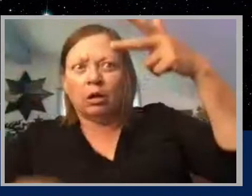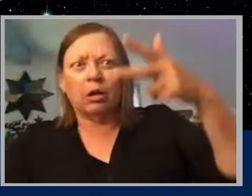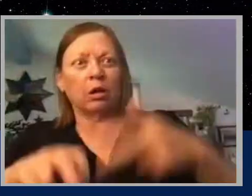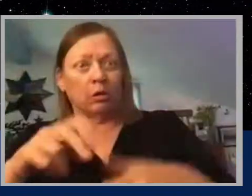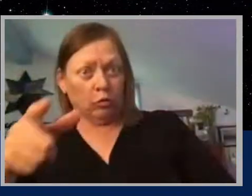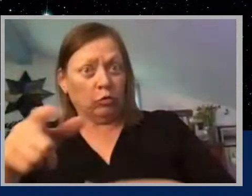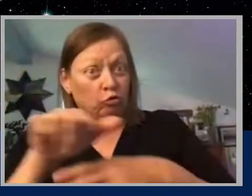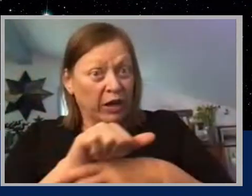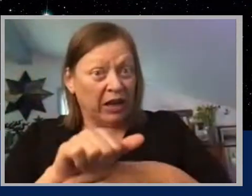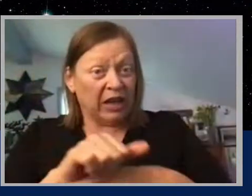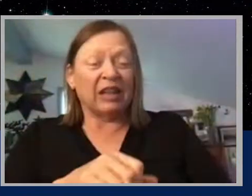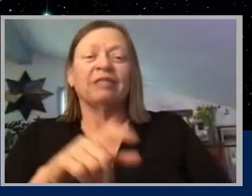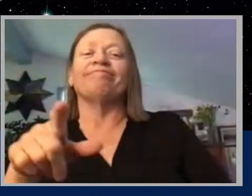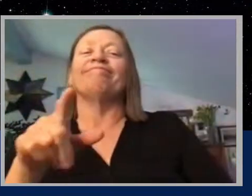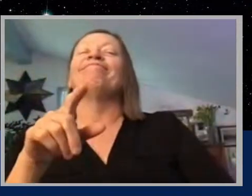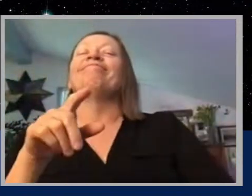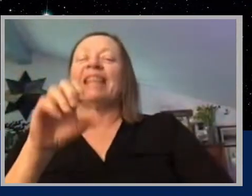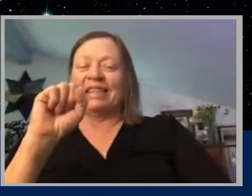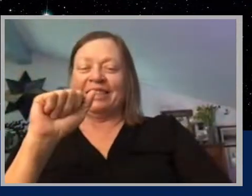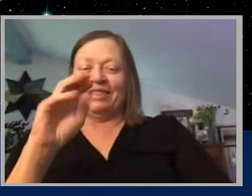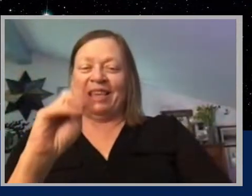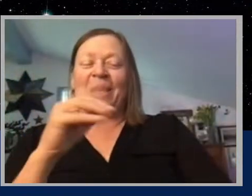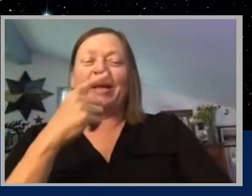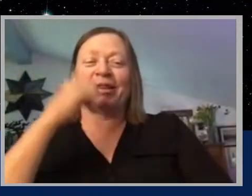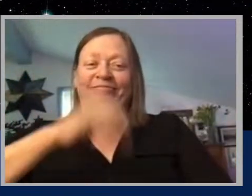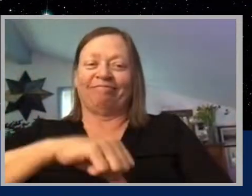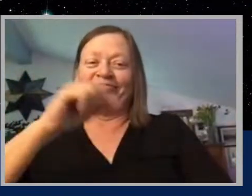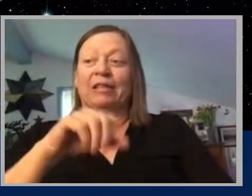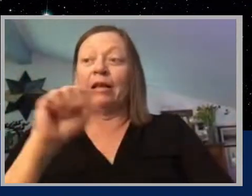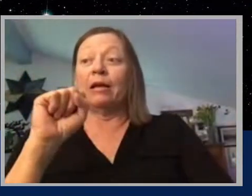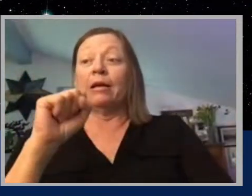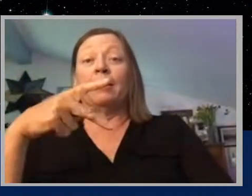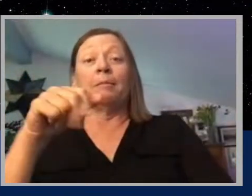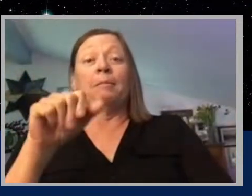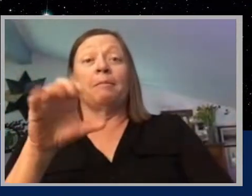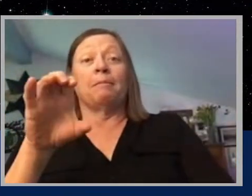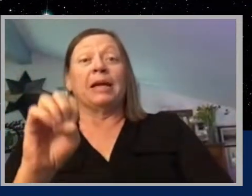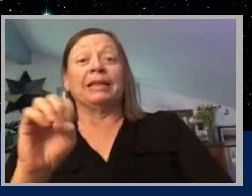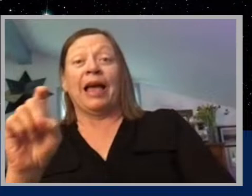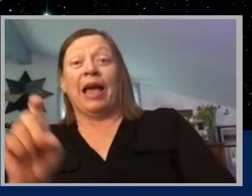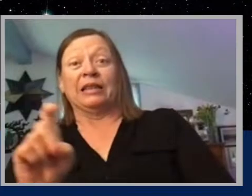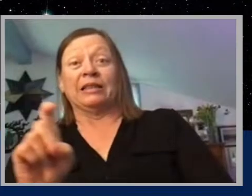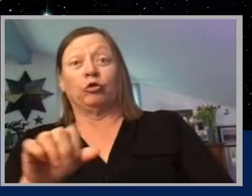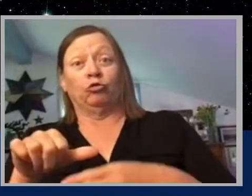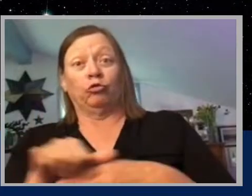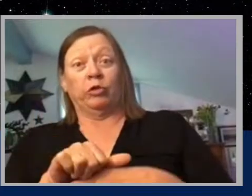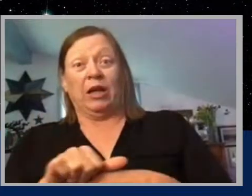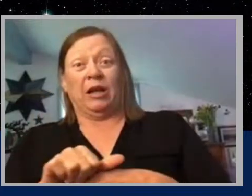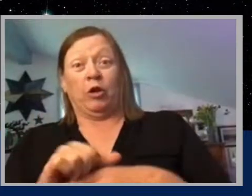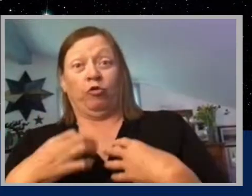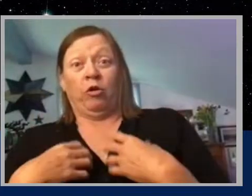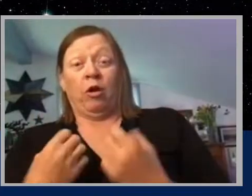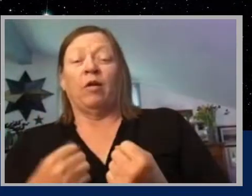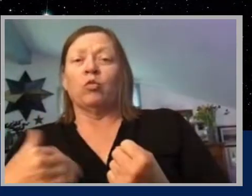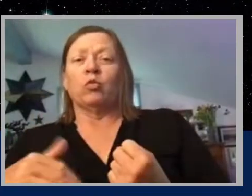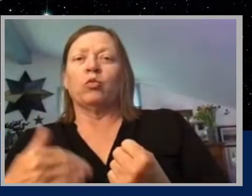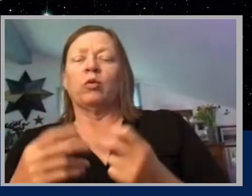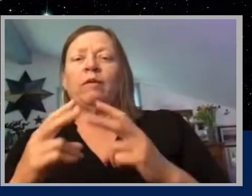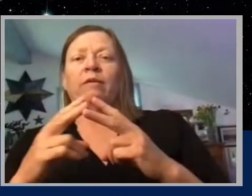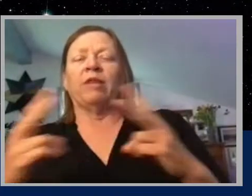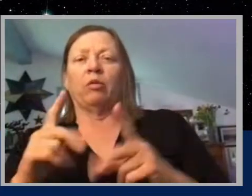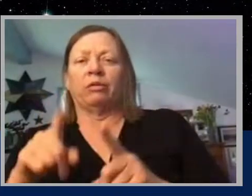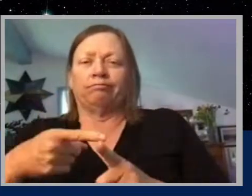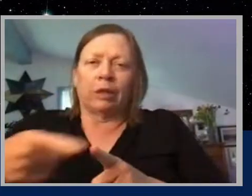very specialized training associated with the SpaceX recoveries because we're taking helicopters over water to get to these